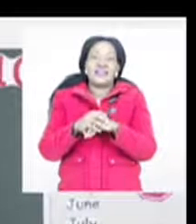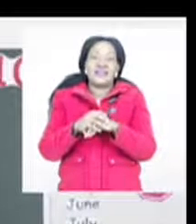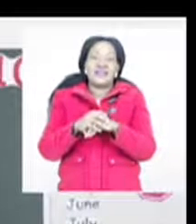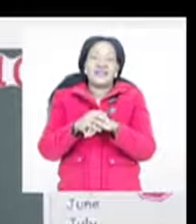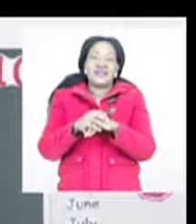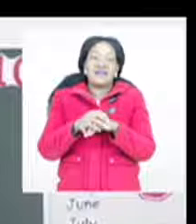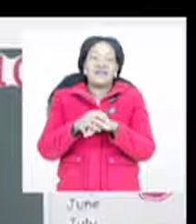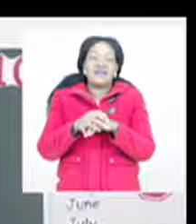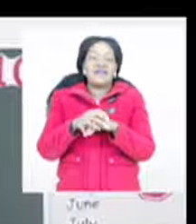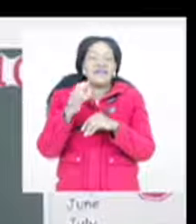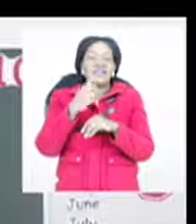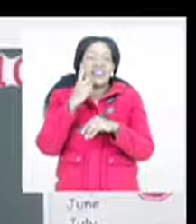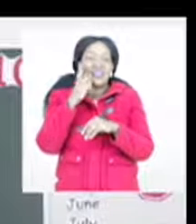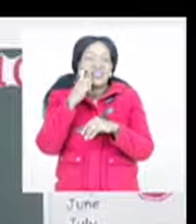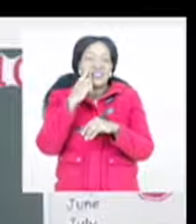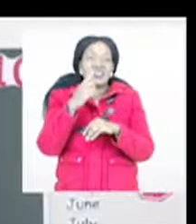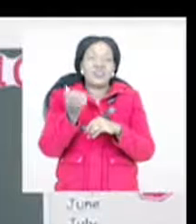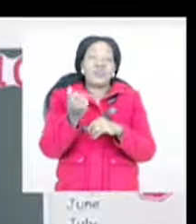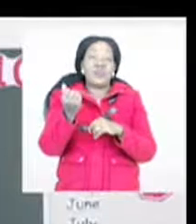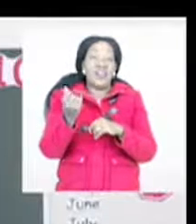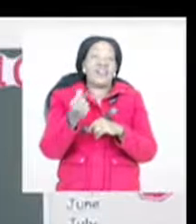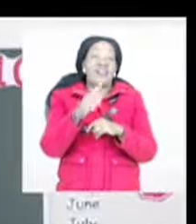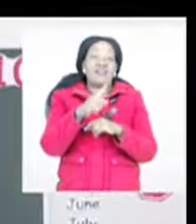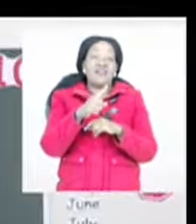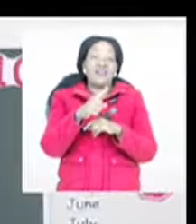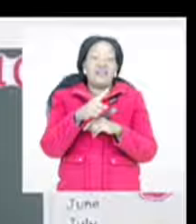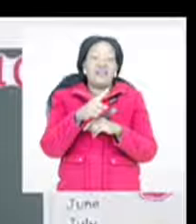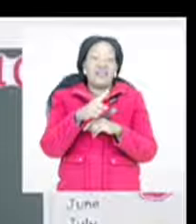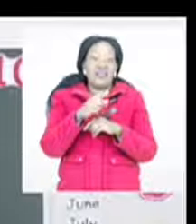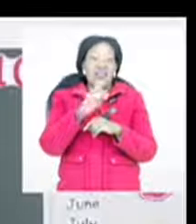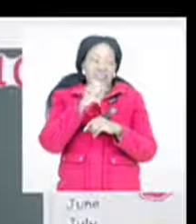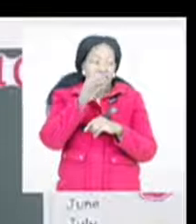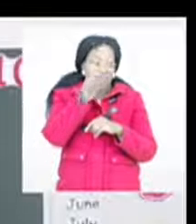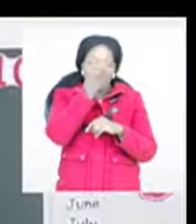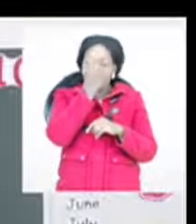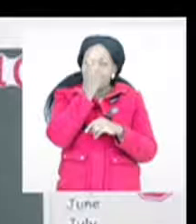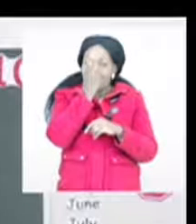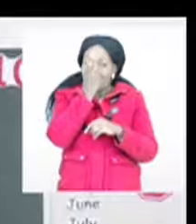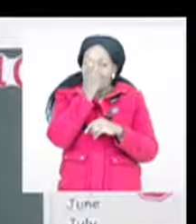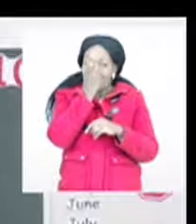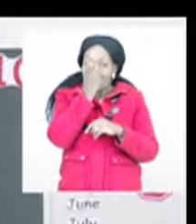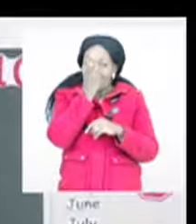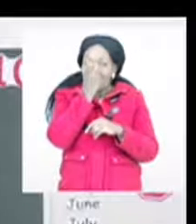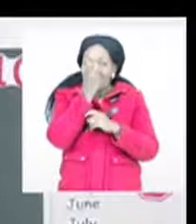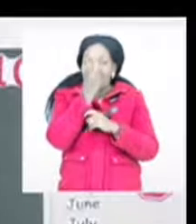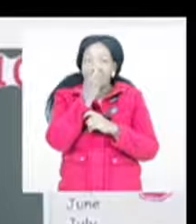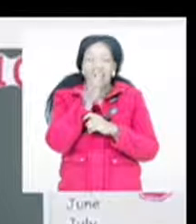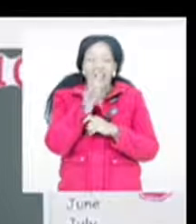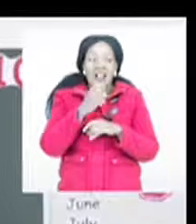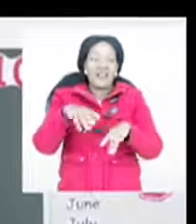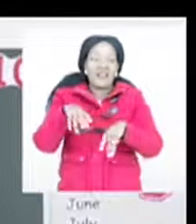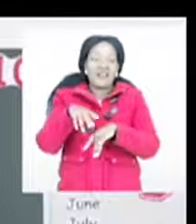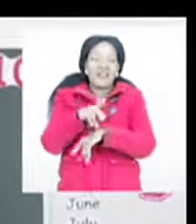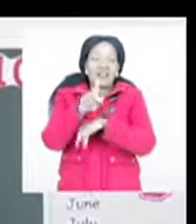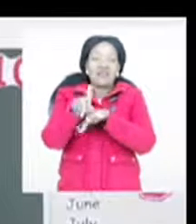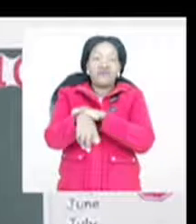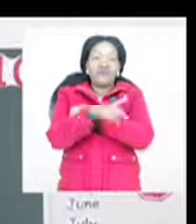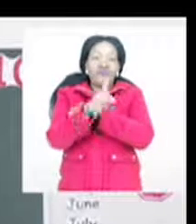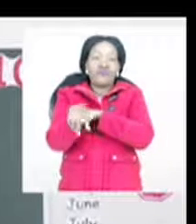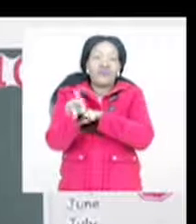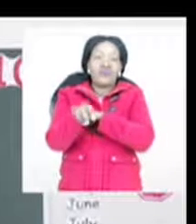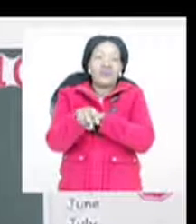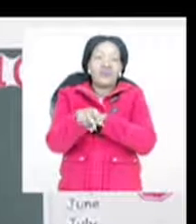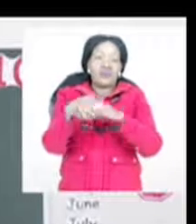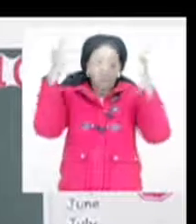at the ones that I have on the screen for you. I have a rhinoceros, I have an elephant,